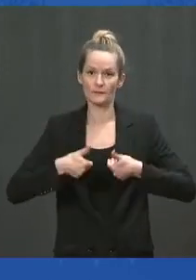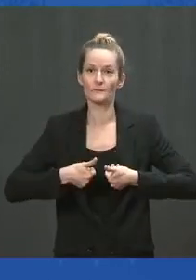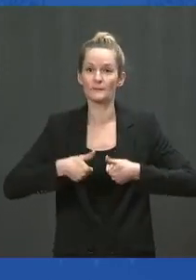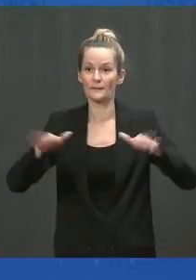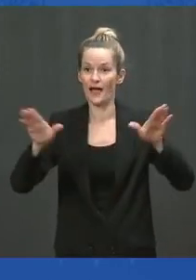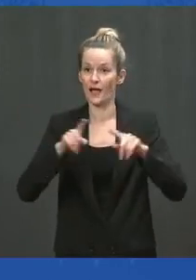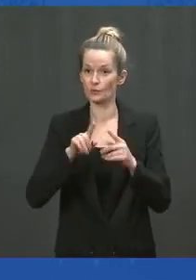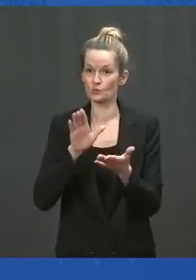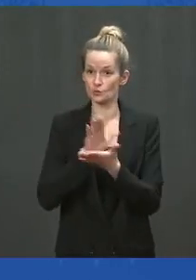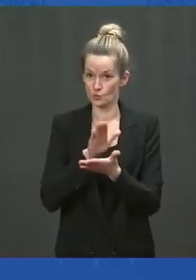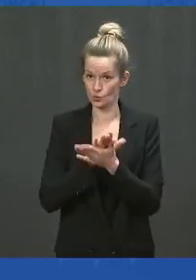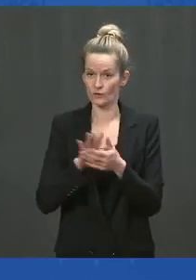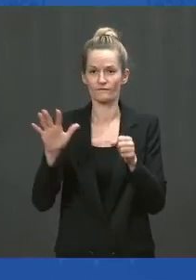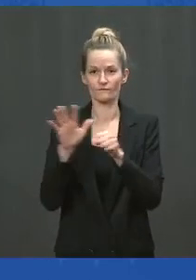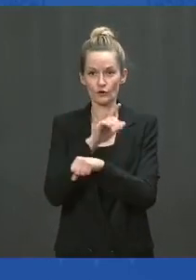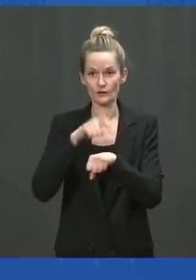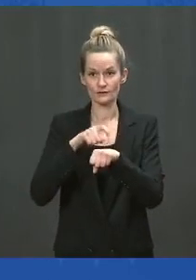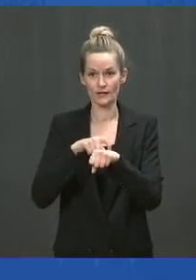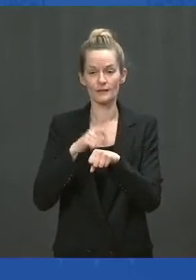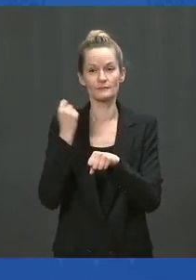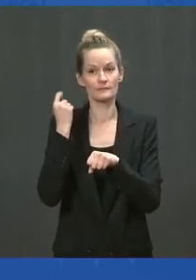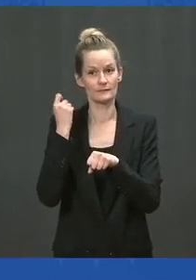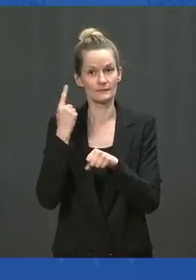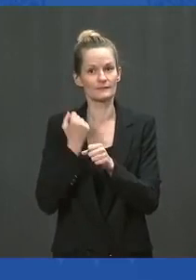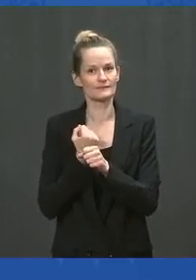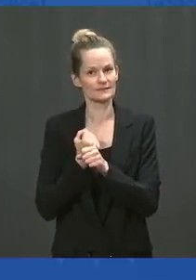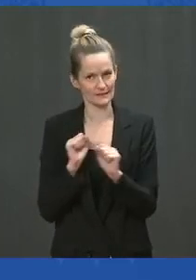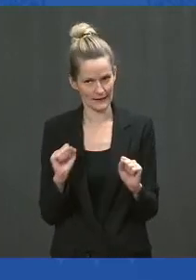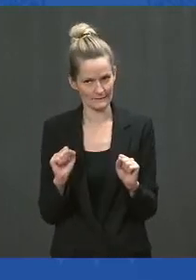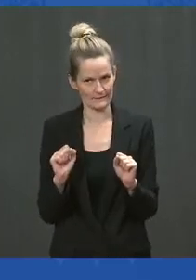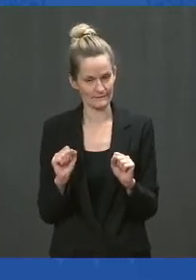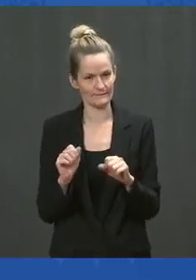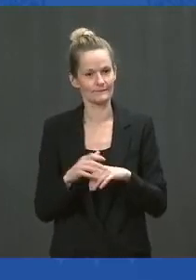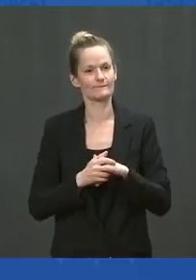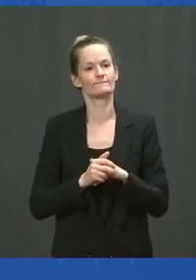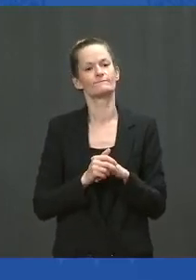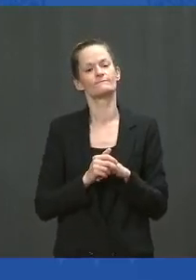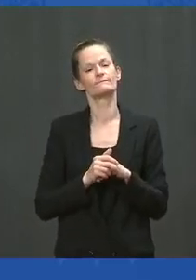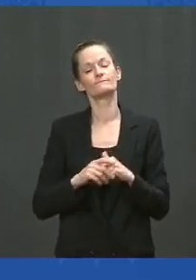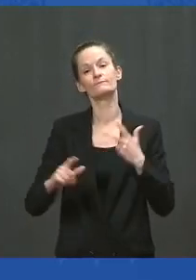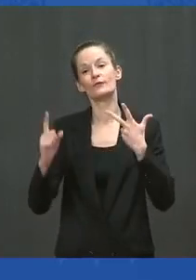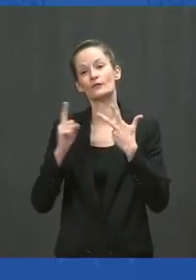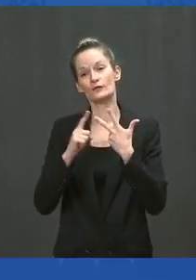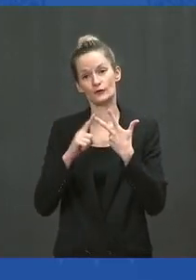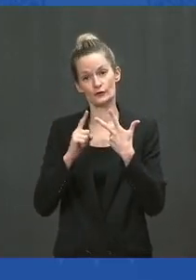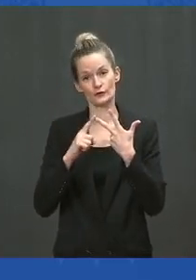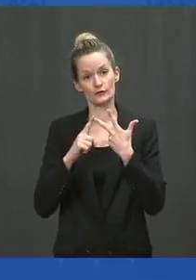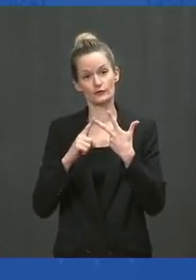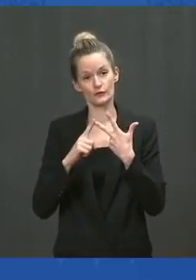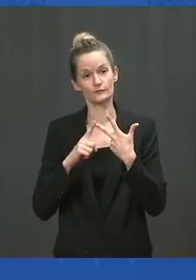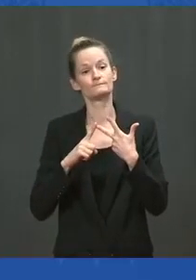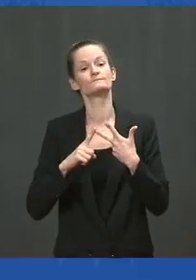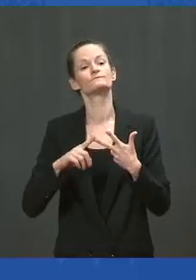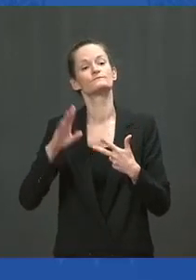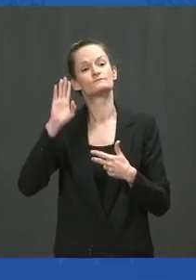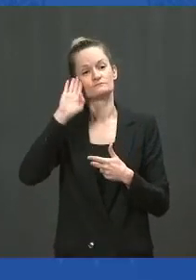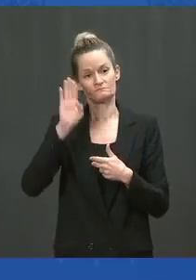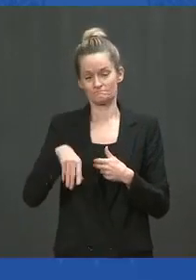Third, we provided months ago states and localities with $45